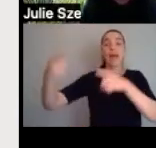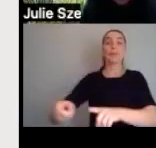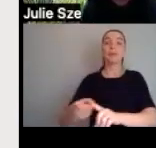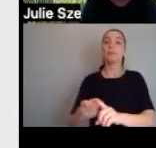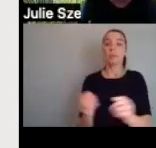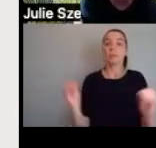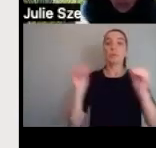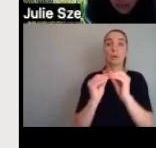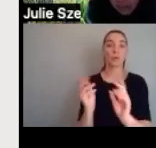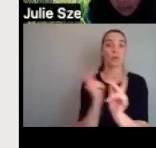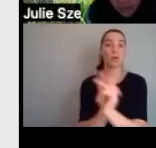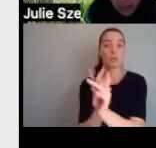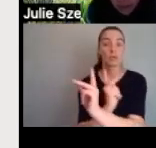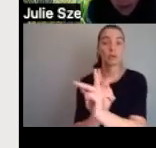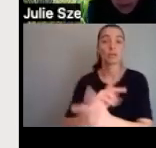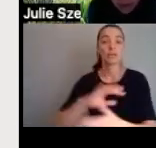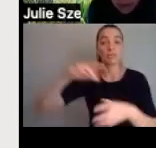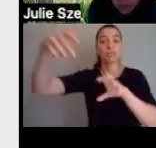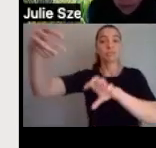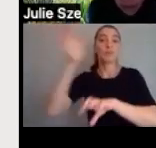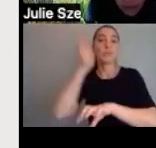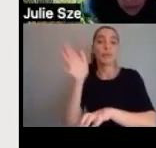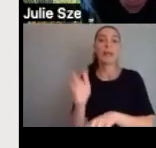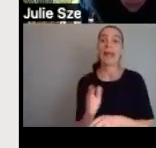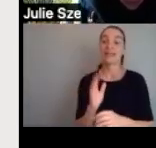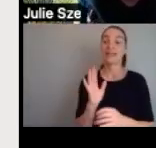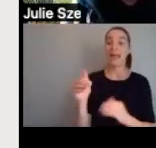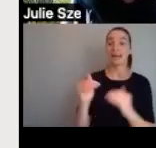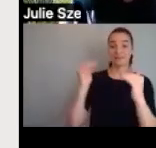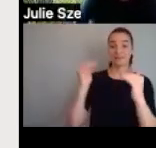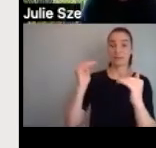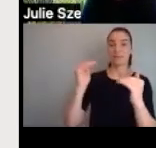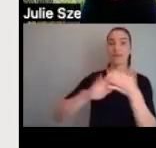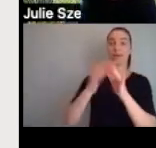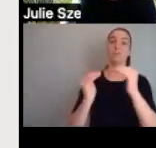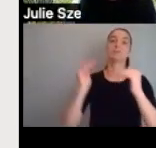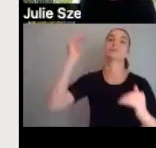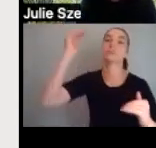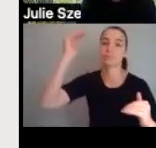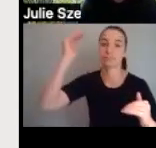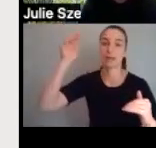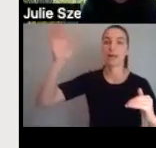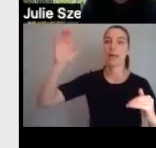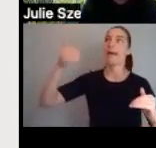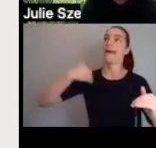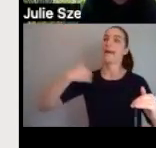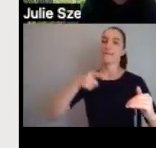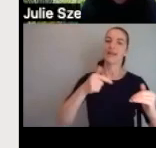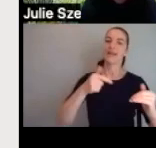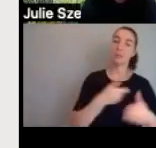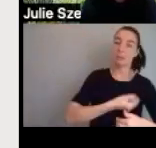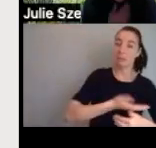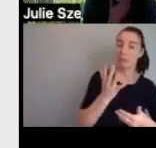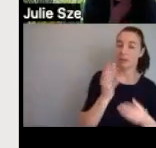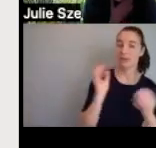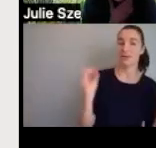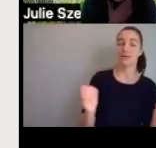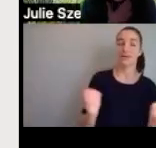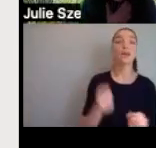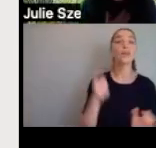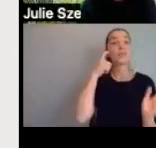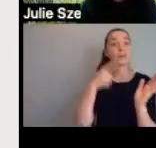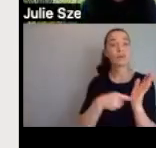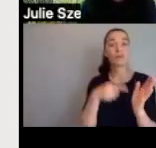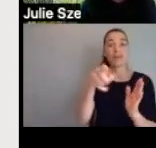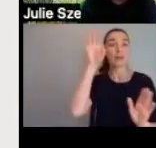this, is, you know, the basically red is sort of negative, um, impacts, and if you look at this, the negative impacts are mostly